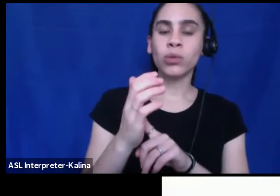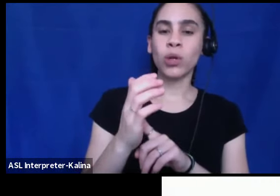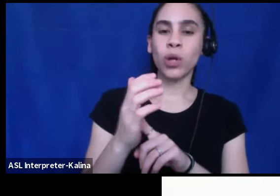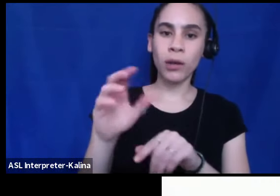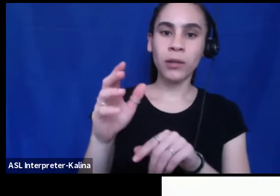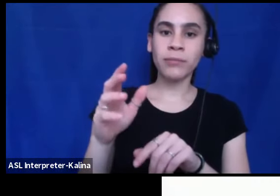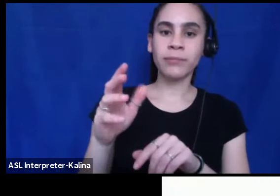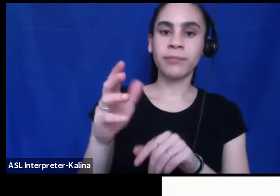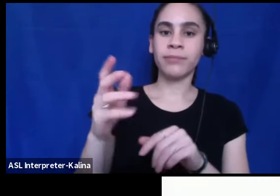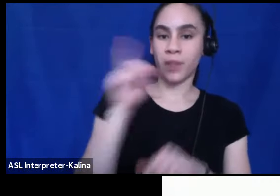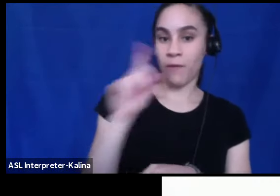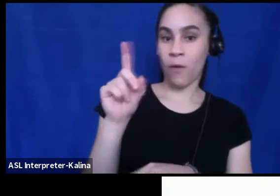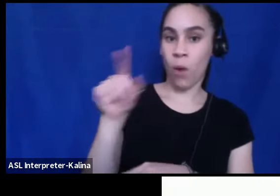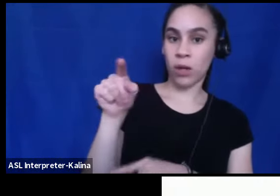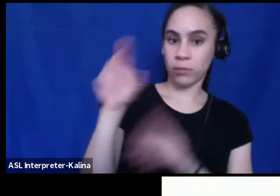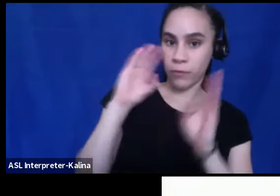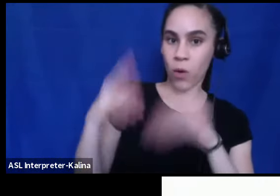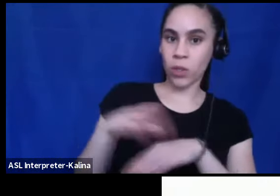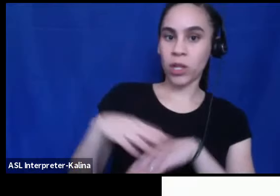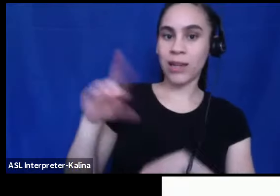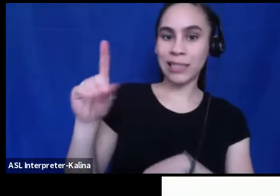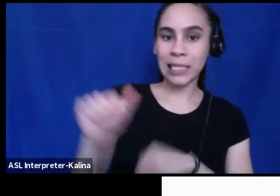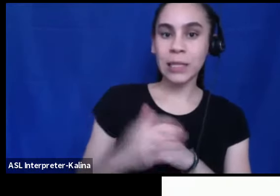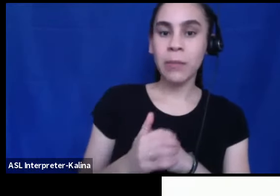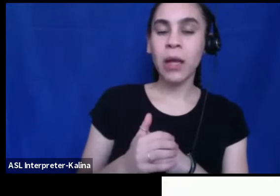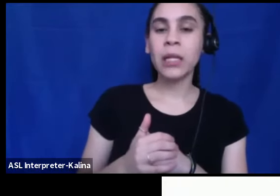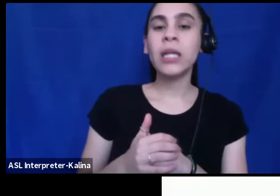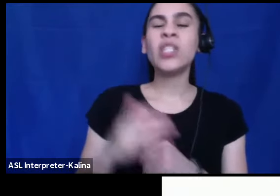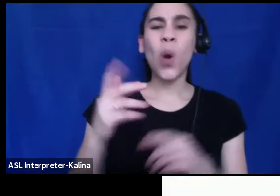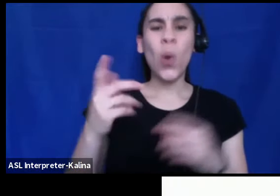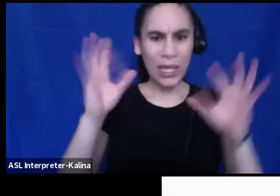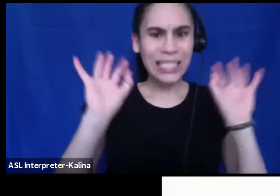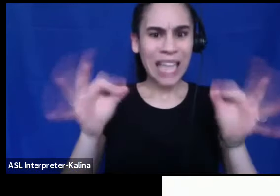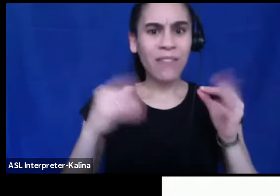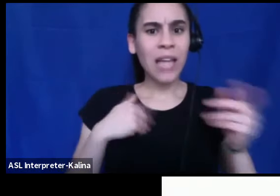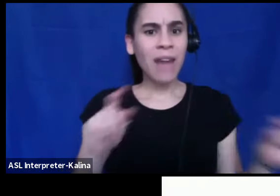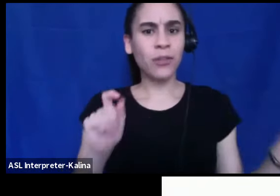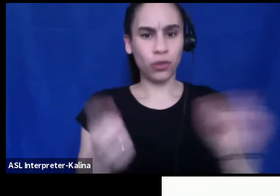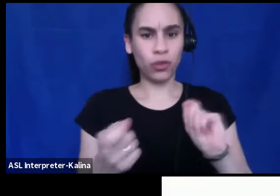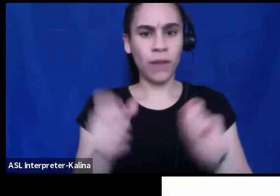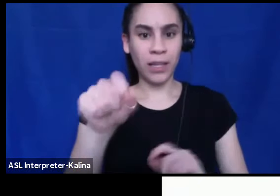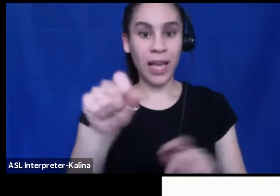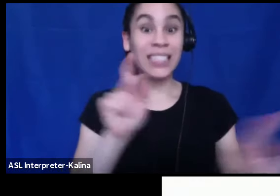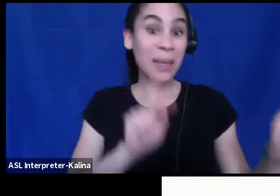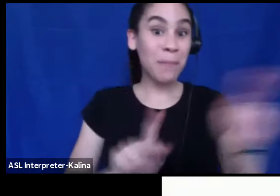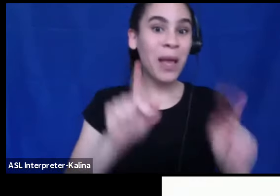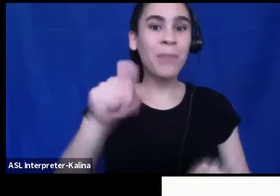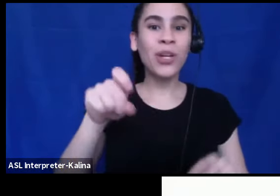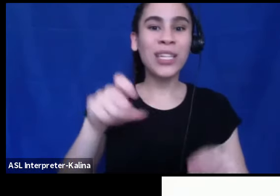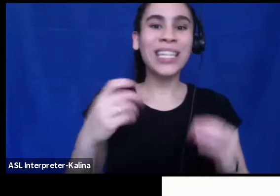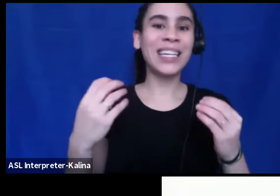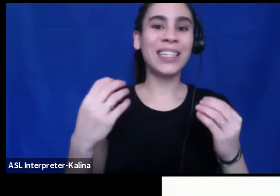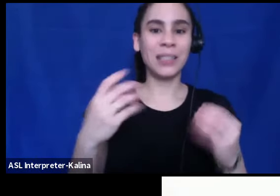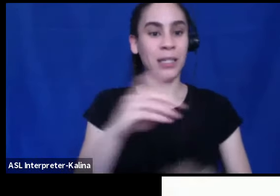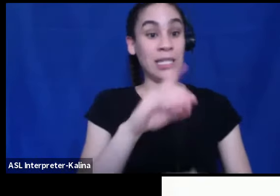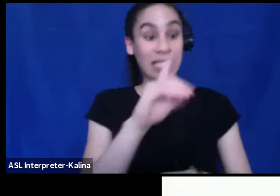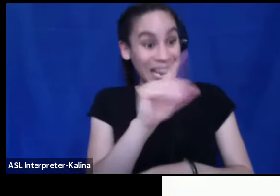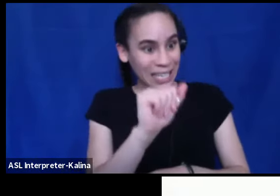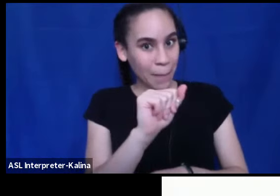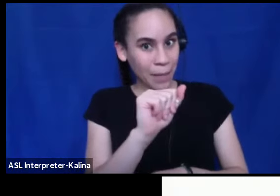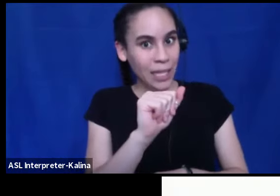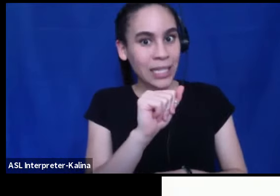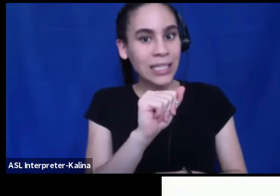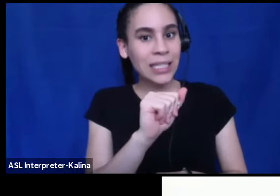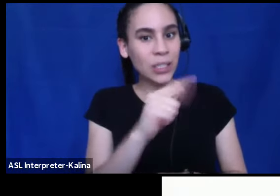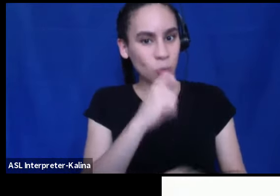or opinion piece. No, there's definitely a shift there because people need to understand that people with disabilities care about all those things